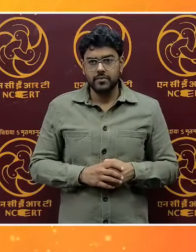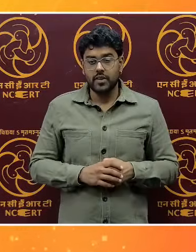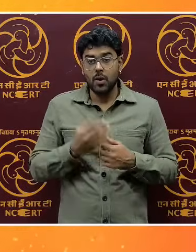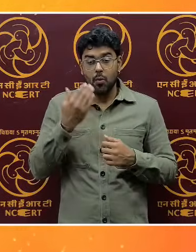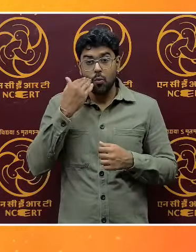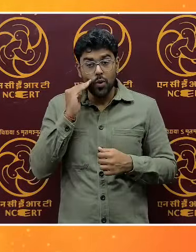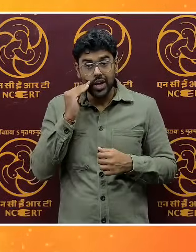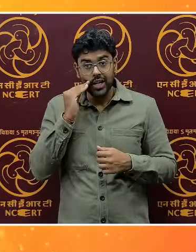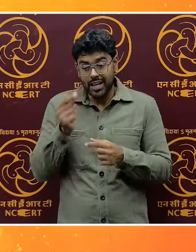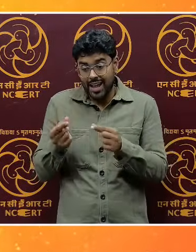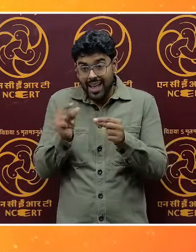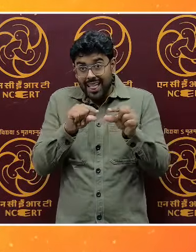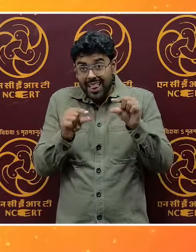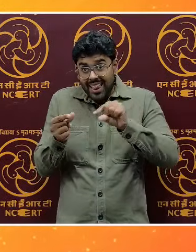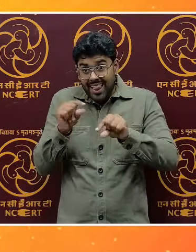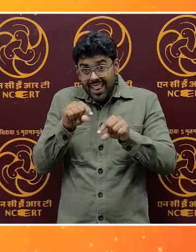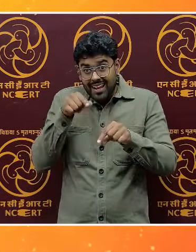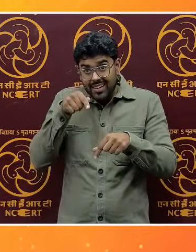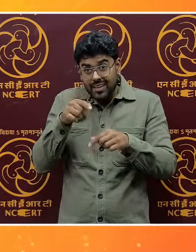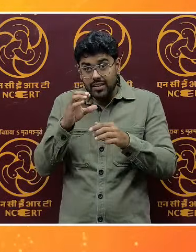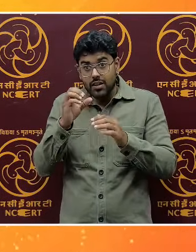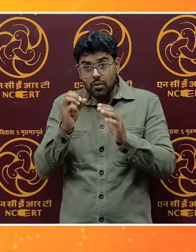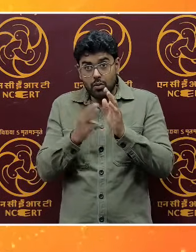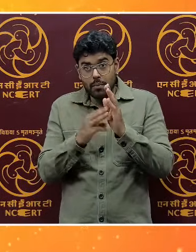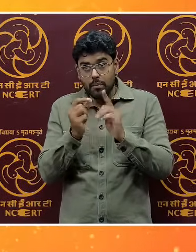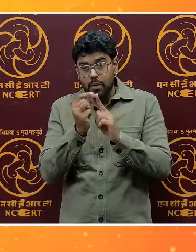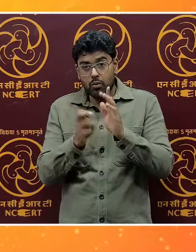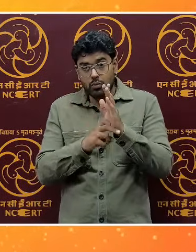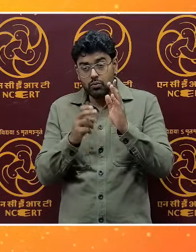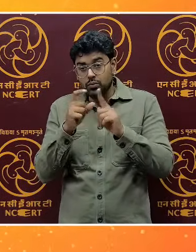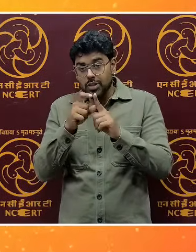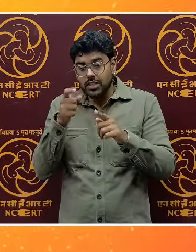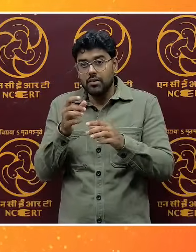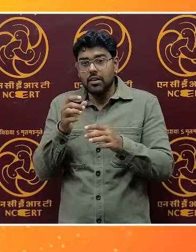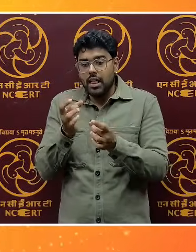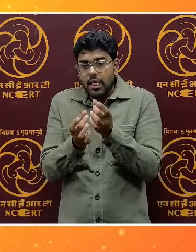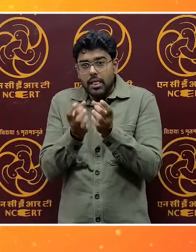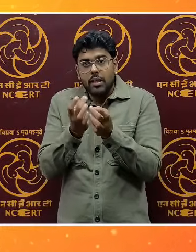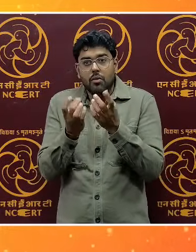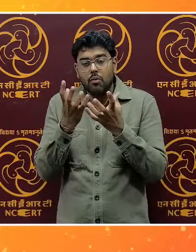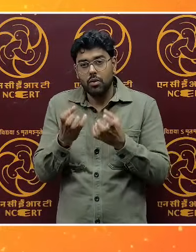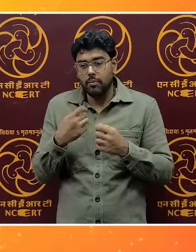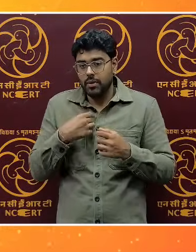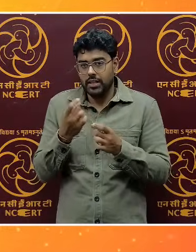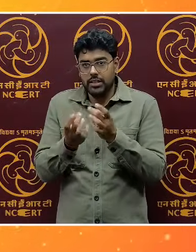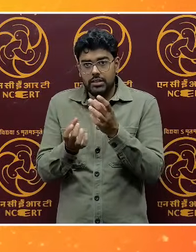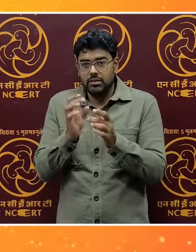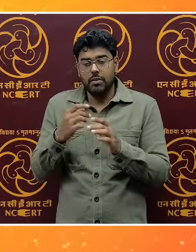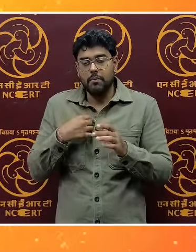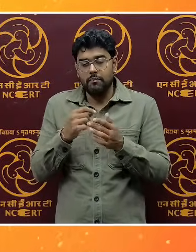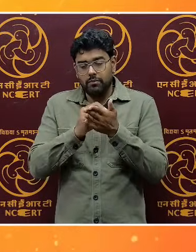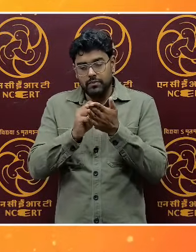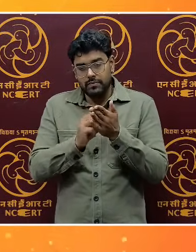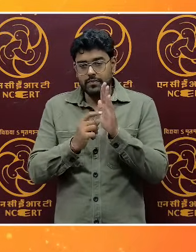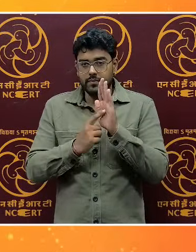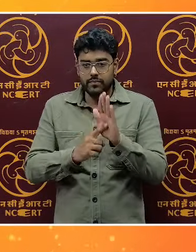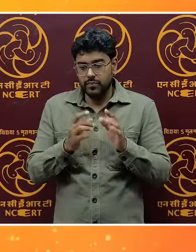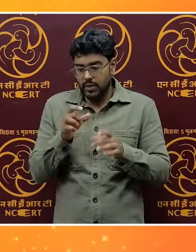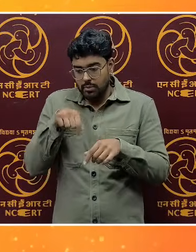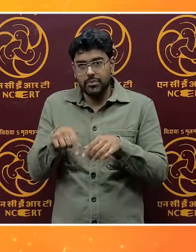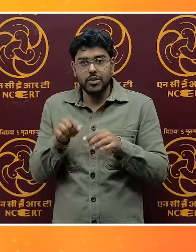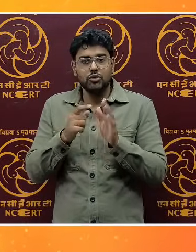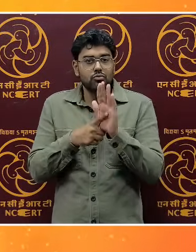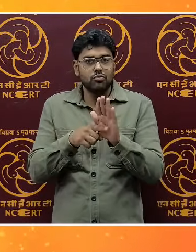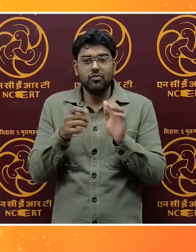When a compound is formed, right, so we need to heat it. So we are not heating, I'll just write down the equations so that it's clear that